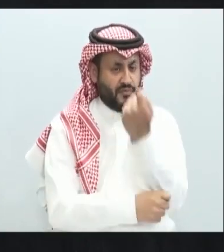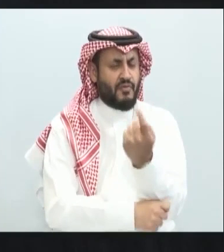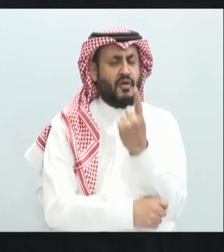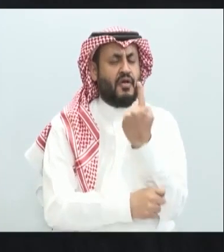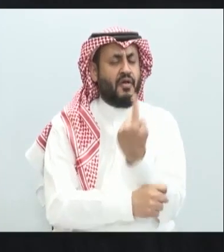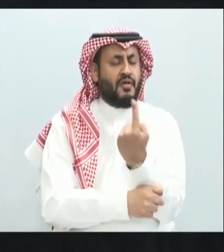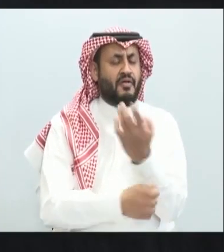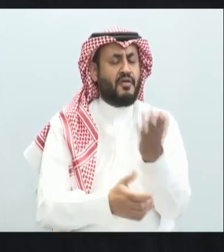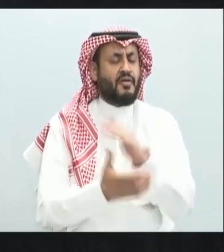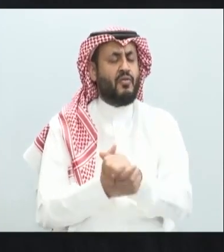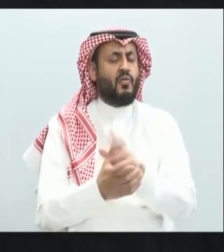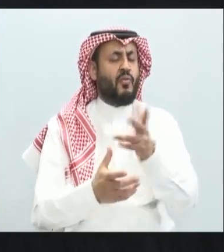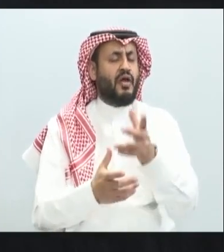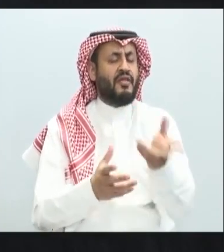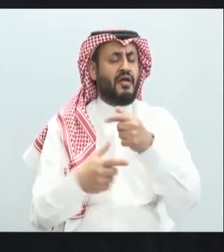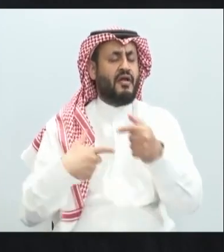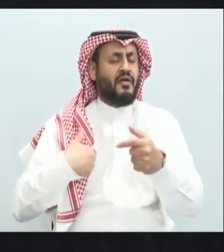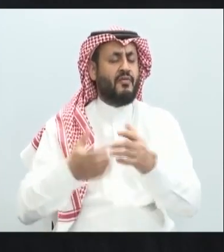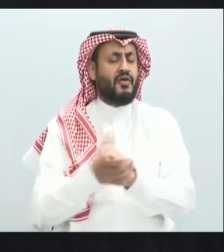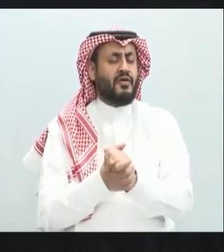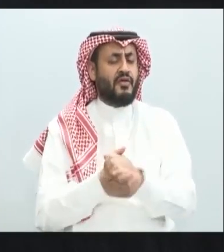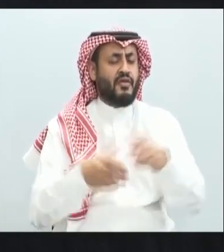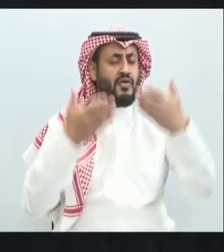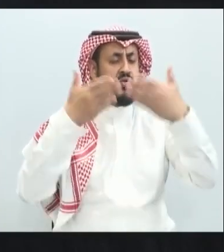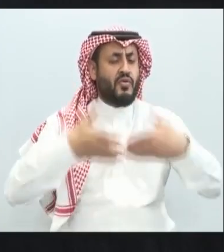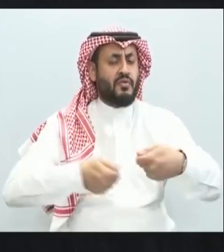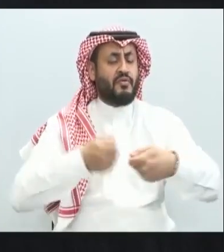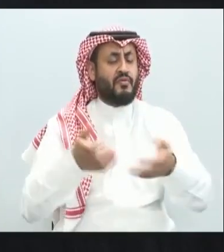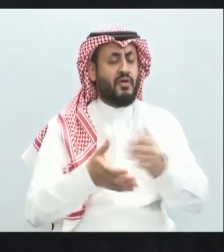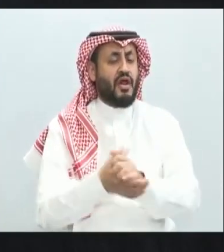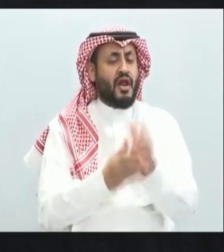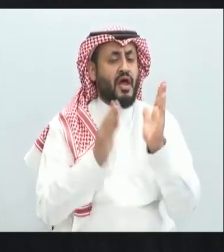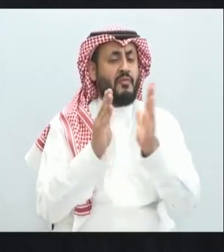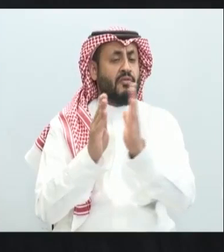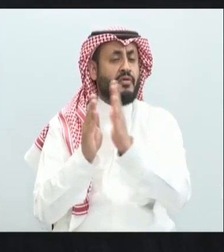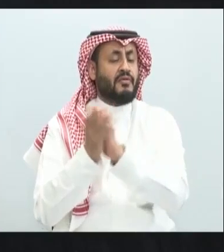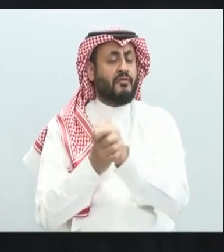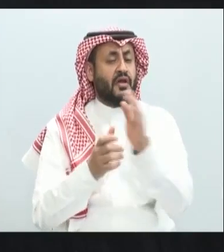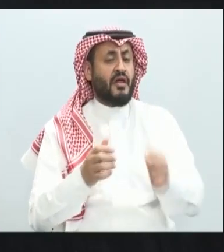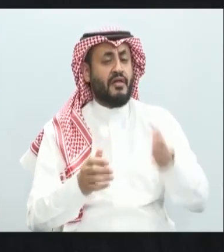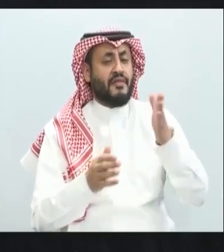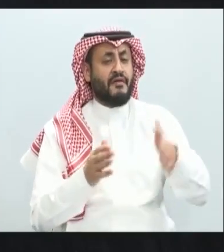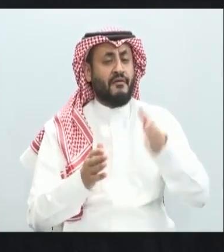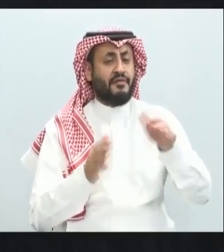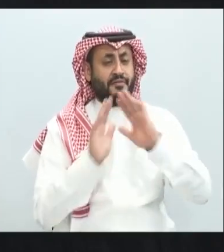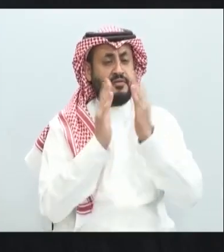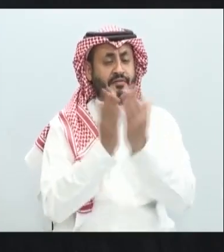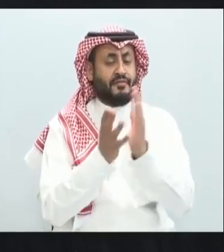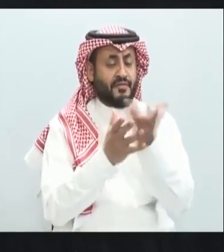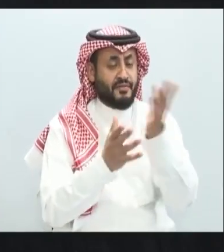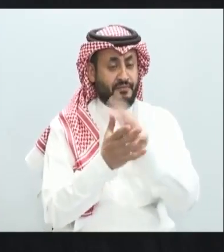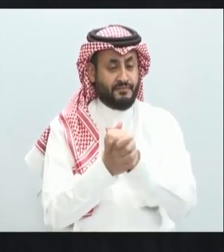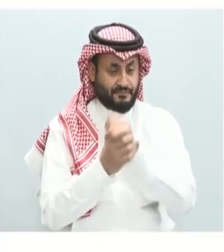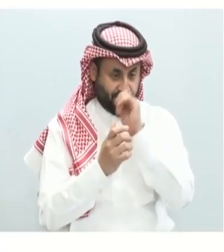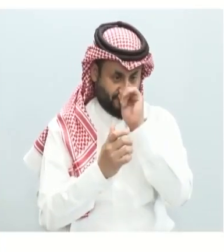supermarket? Or excuse me, where is the bookstore? Or excuse me, where is the train station? Then we